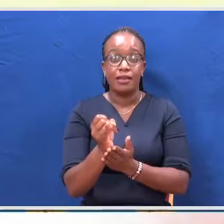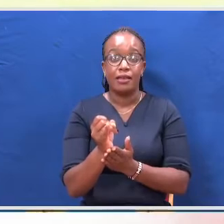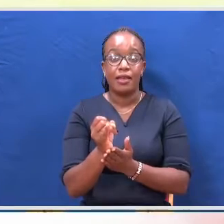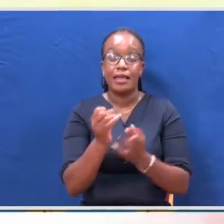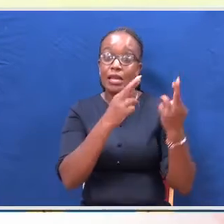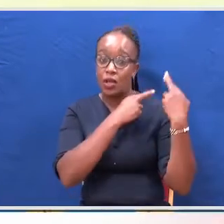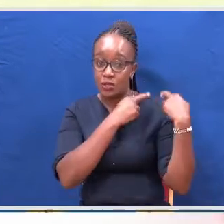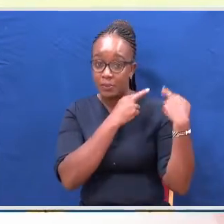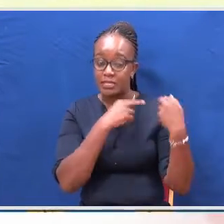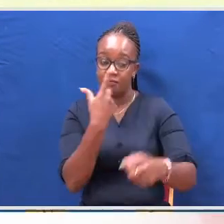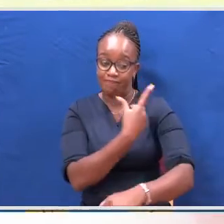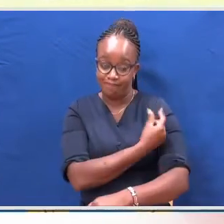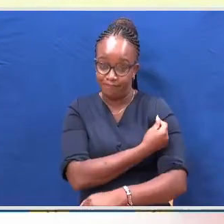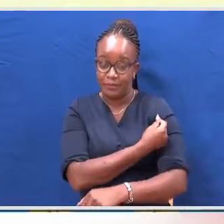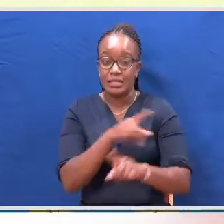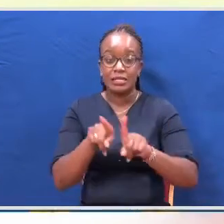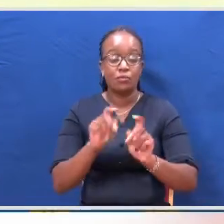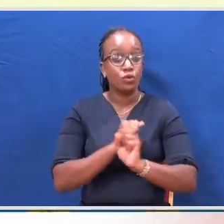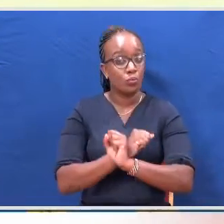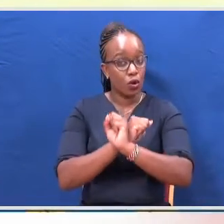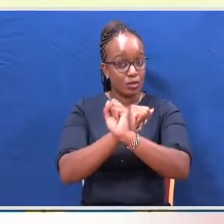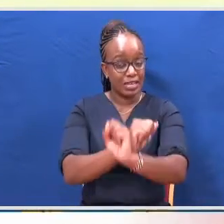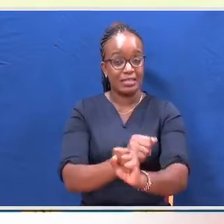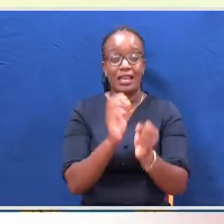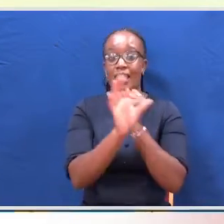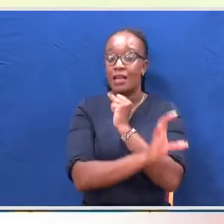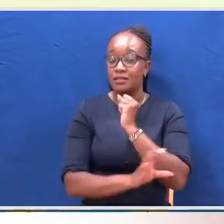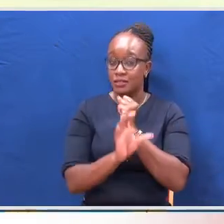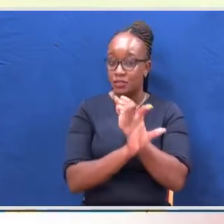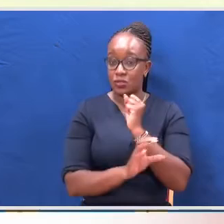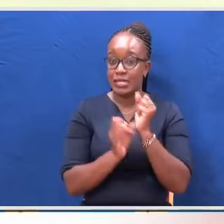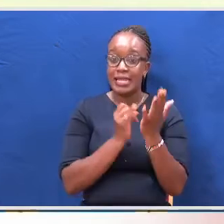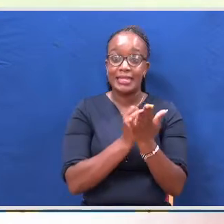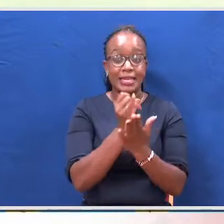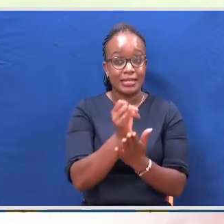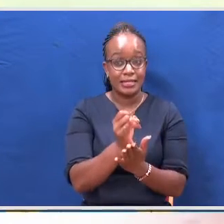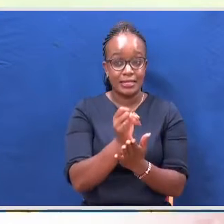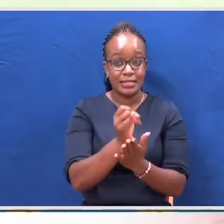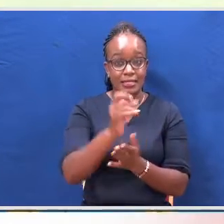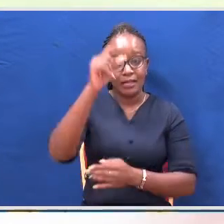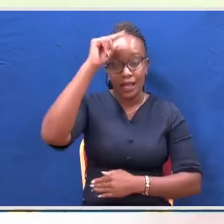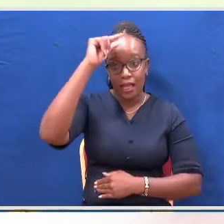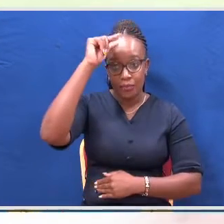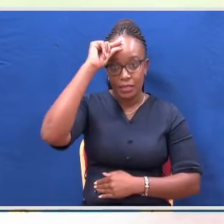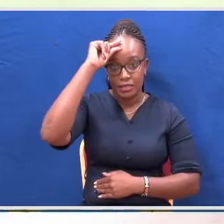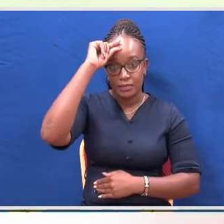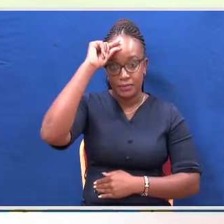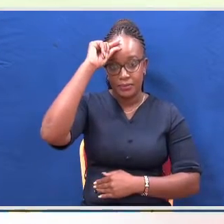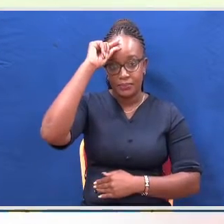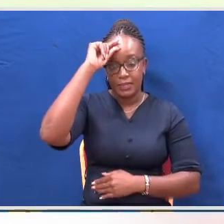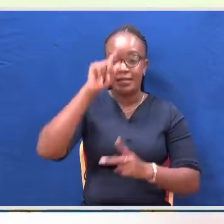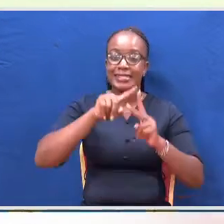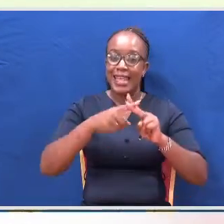to protect the integrity of the country, the government is effective